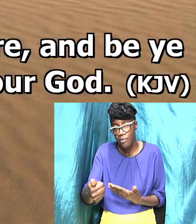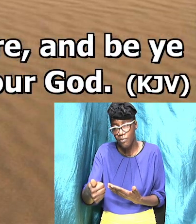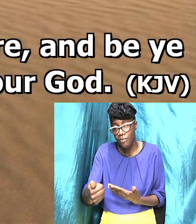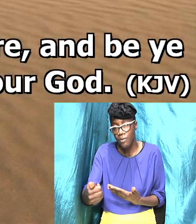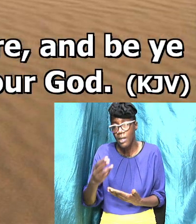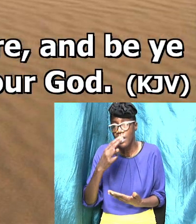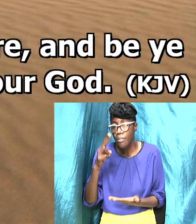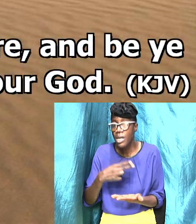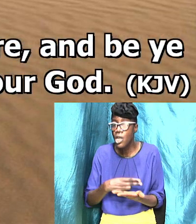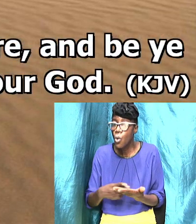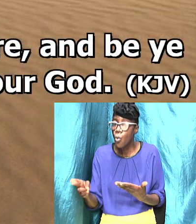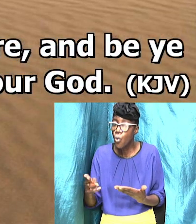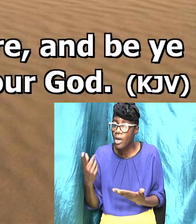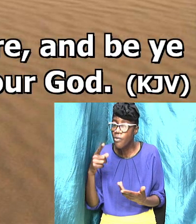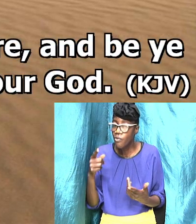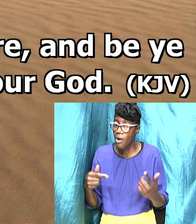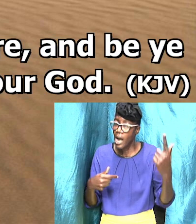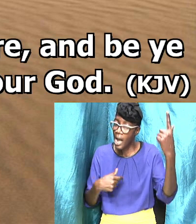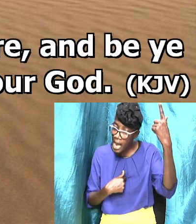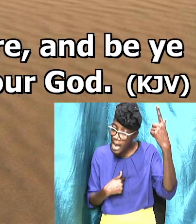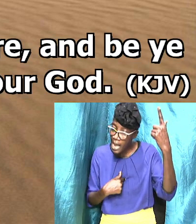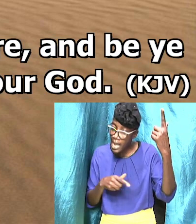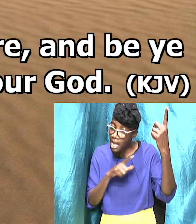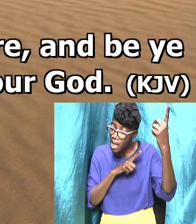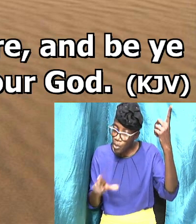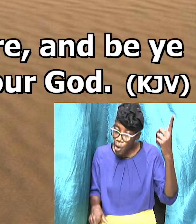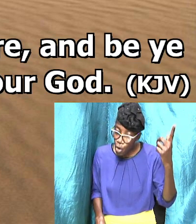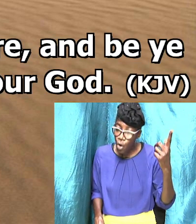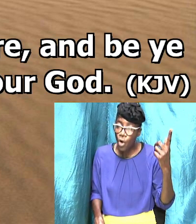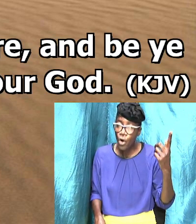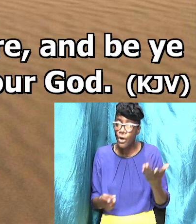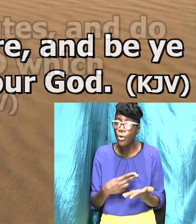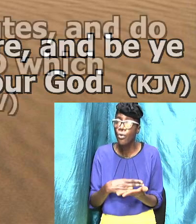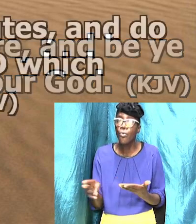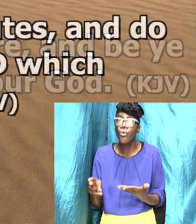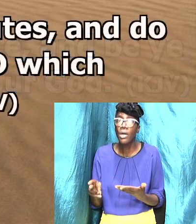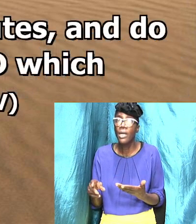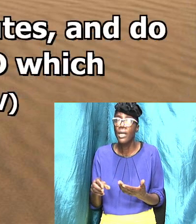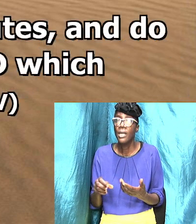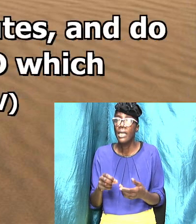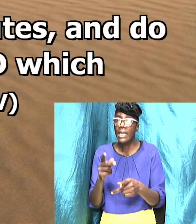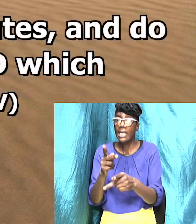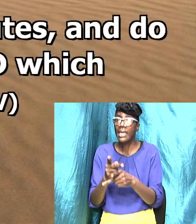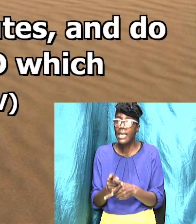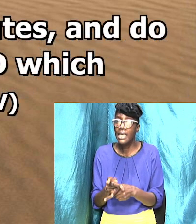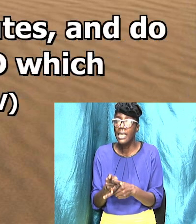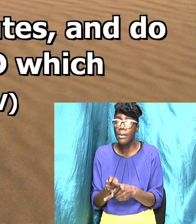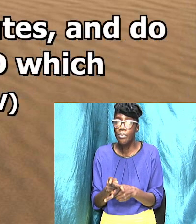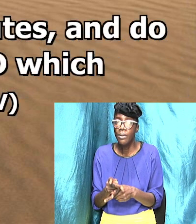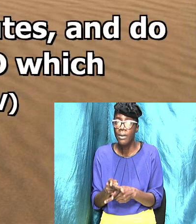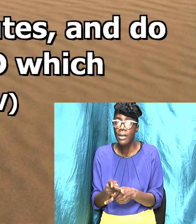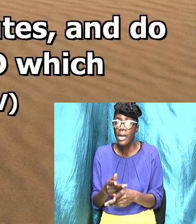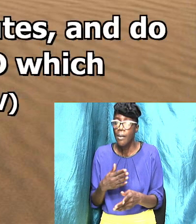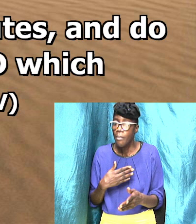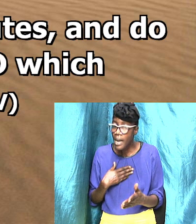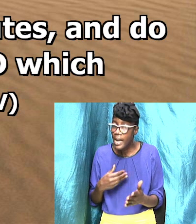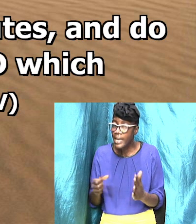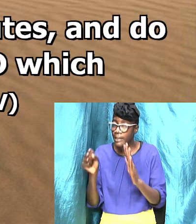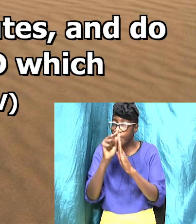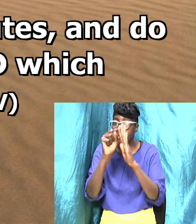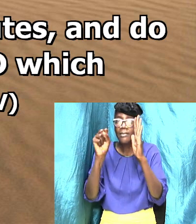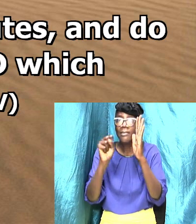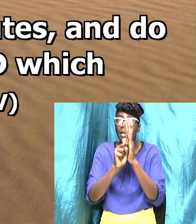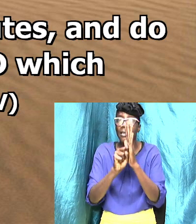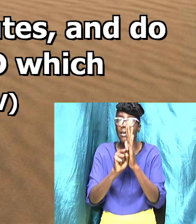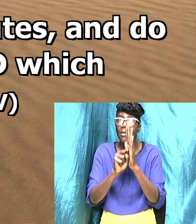and be holy, for I, the Lord, am holy. And you shall keep my what? Statutes